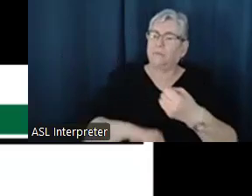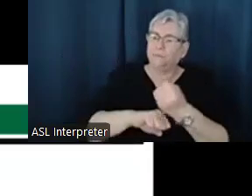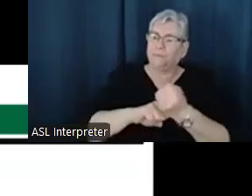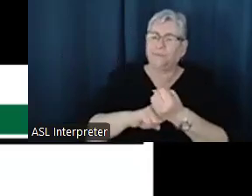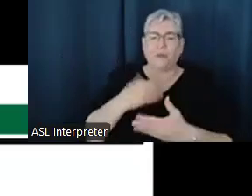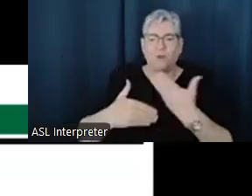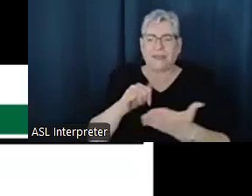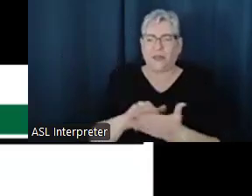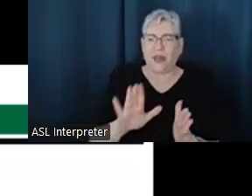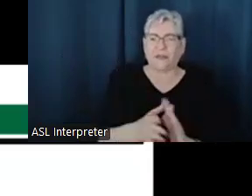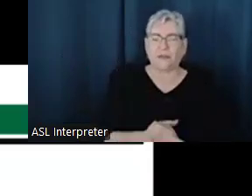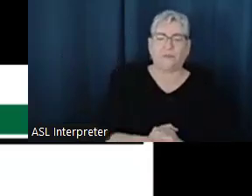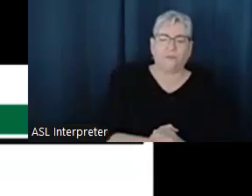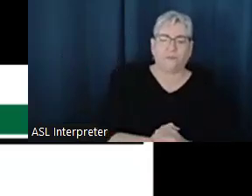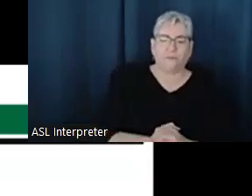ahead.